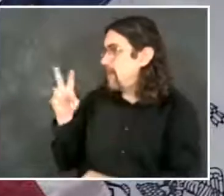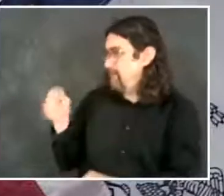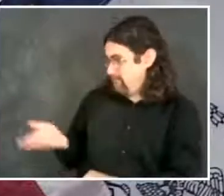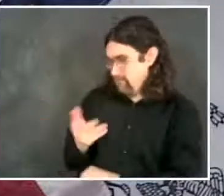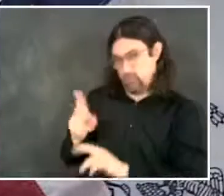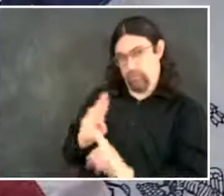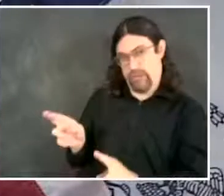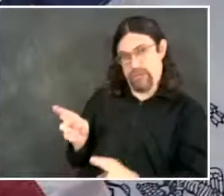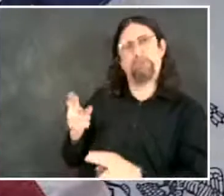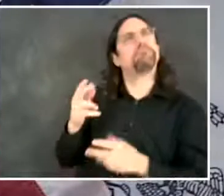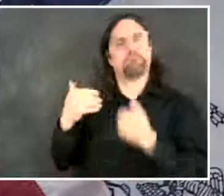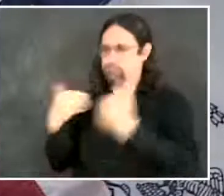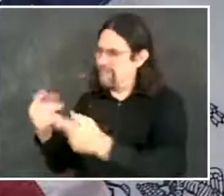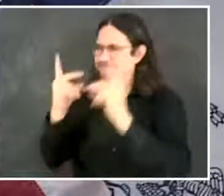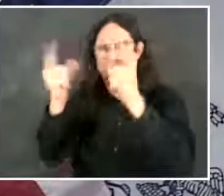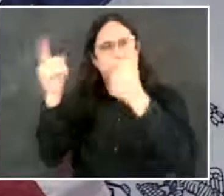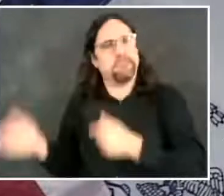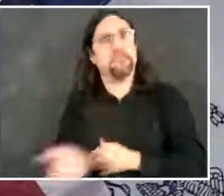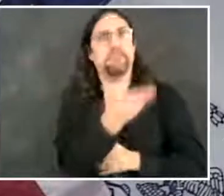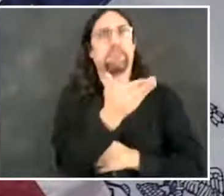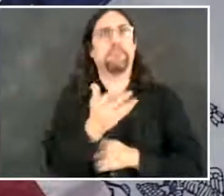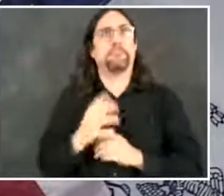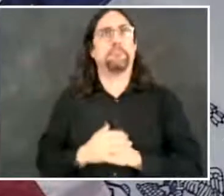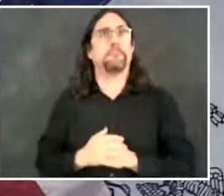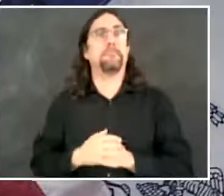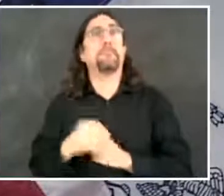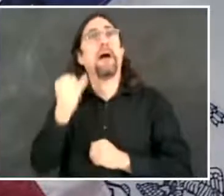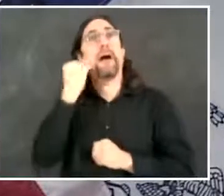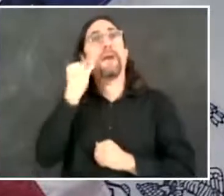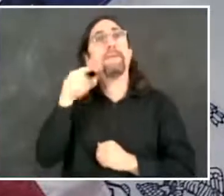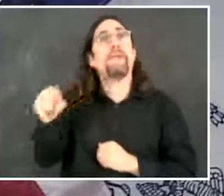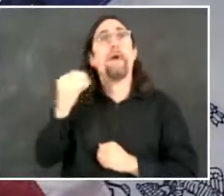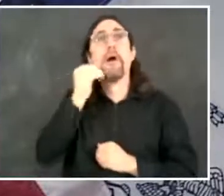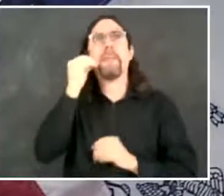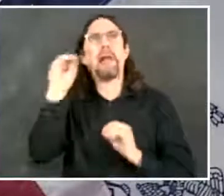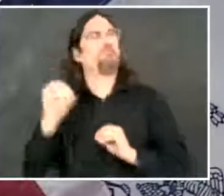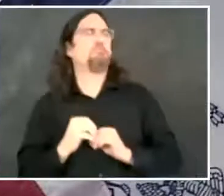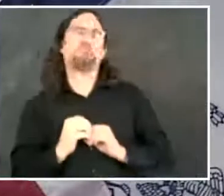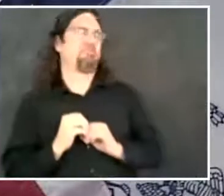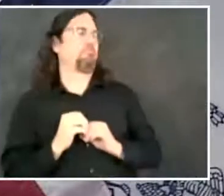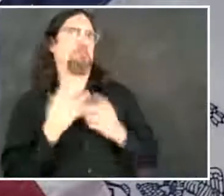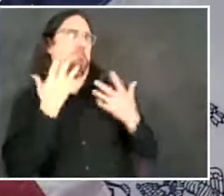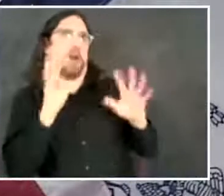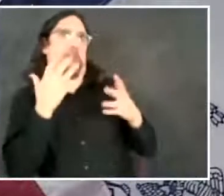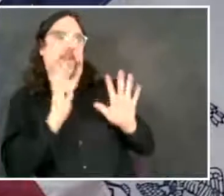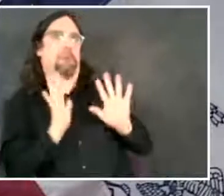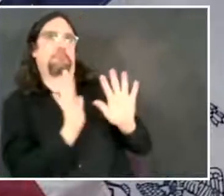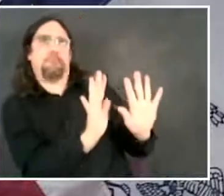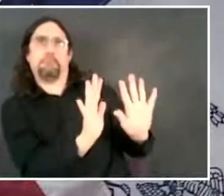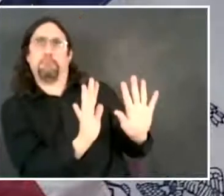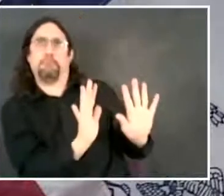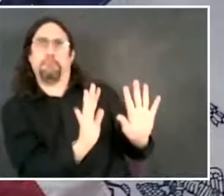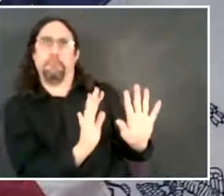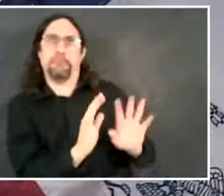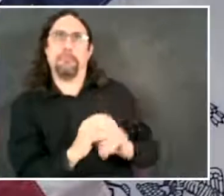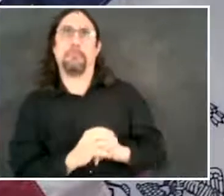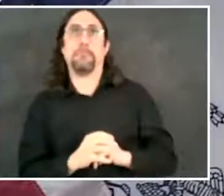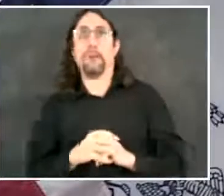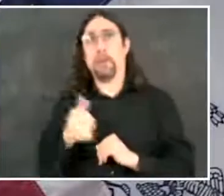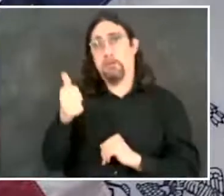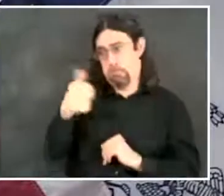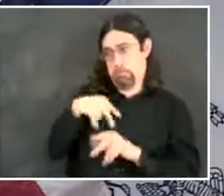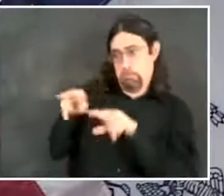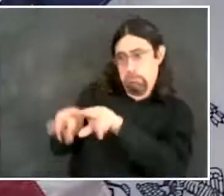situation. But the help will be offered, but they will not have the option of just staying in the subway,